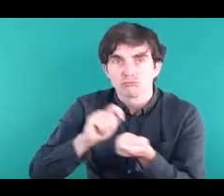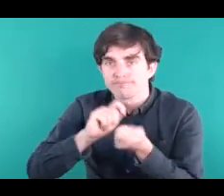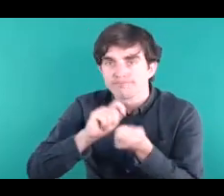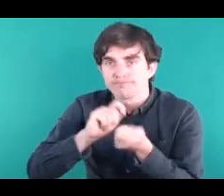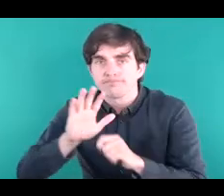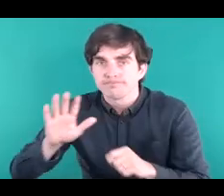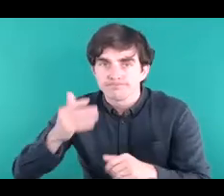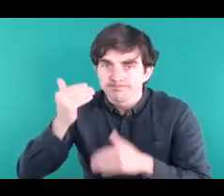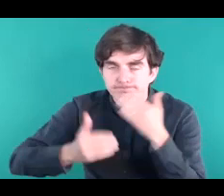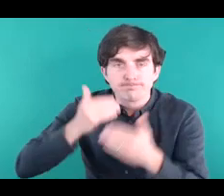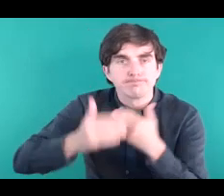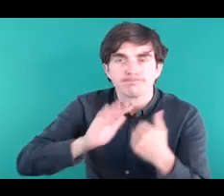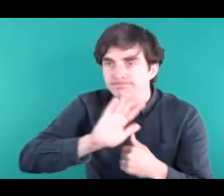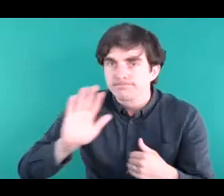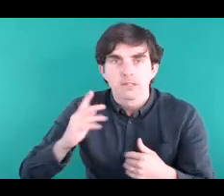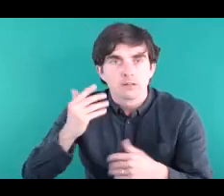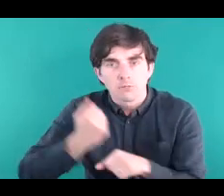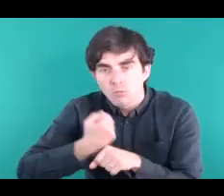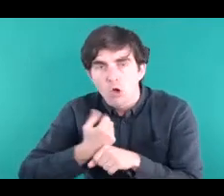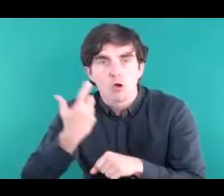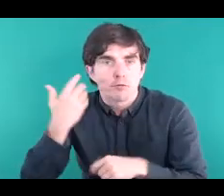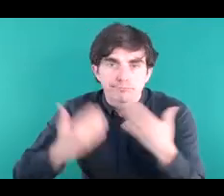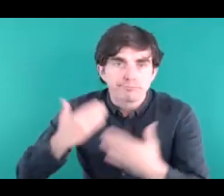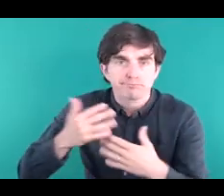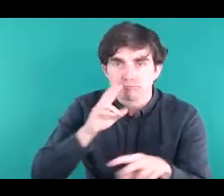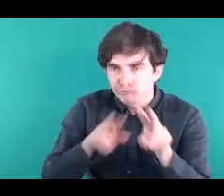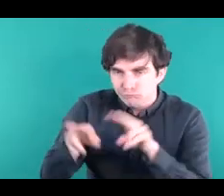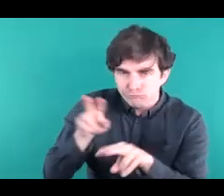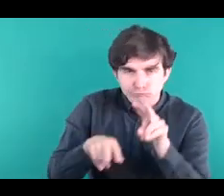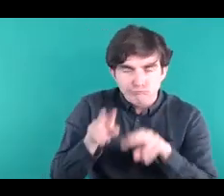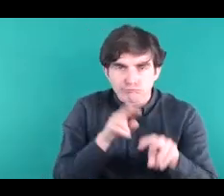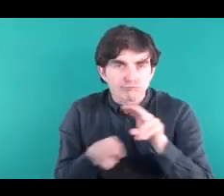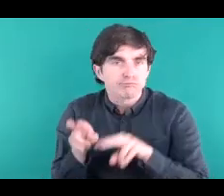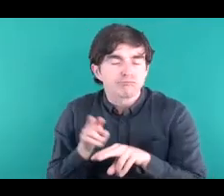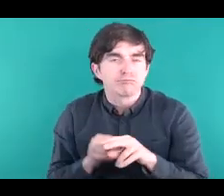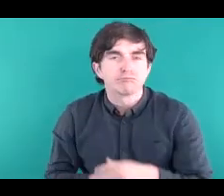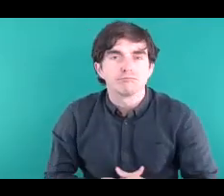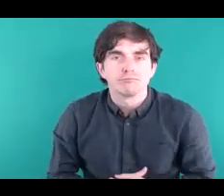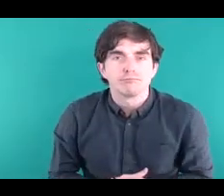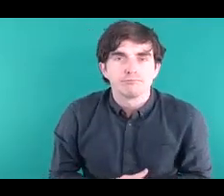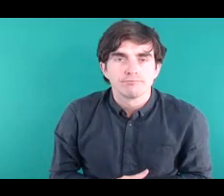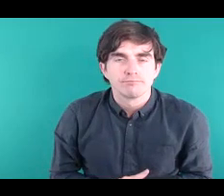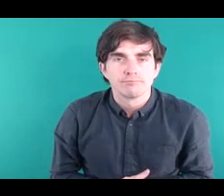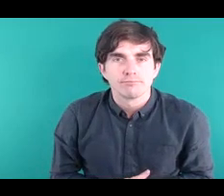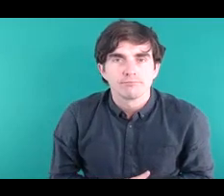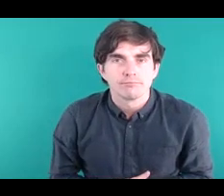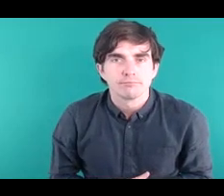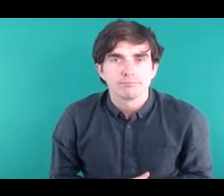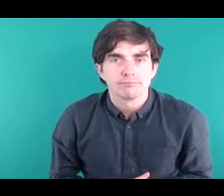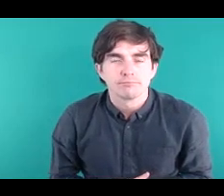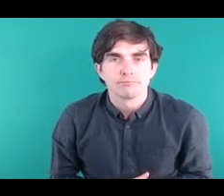grant for addressing this issue, and they are quite active to be part of this